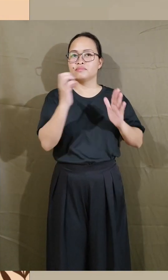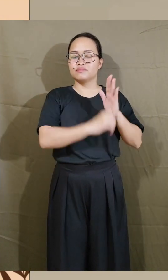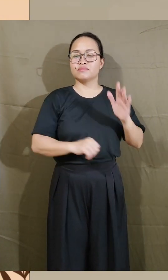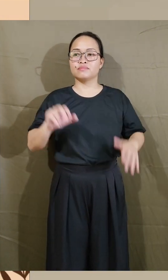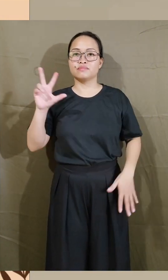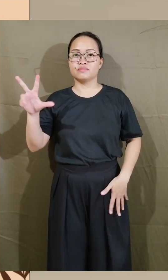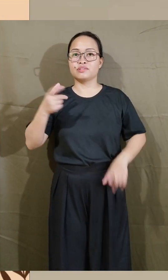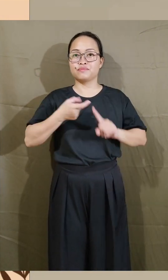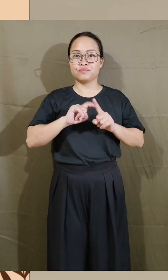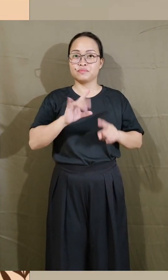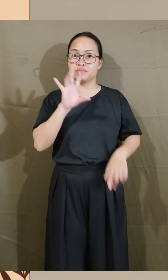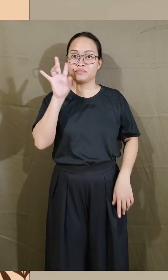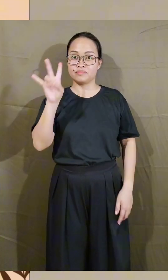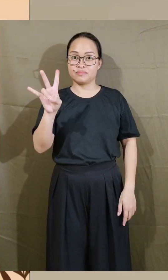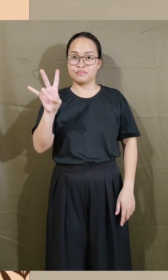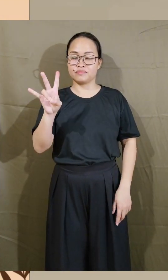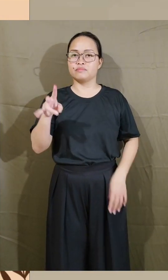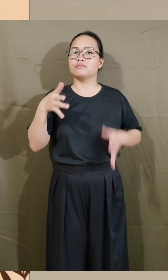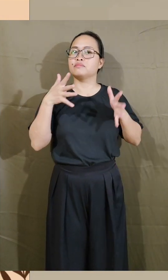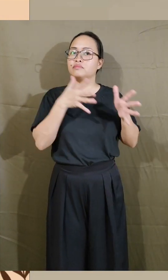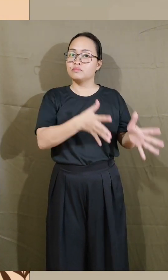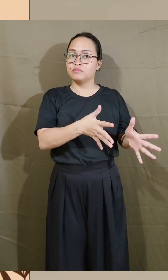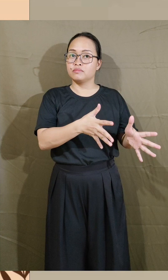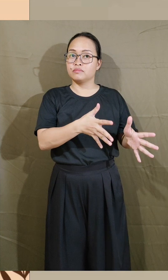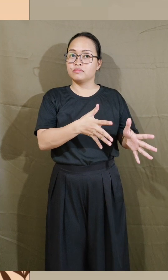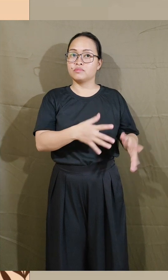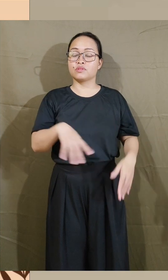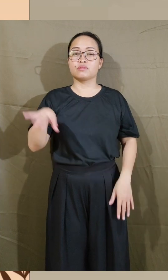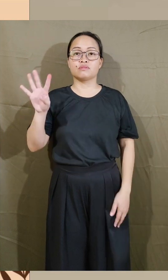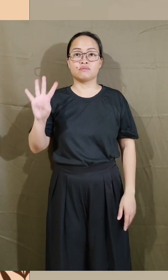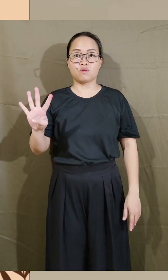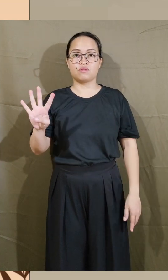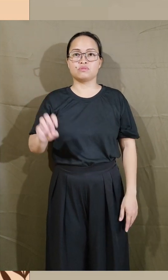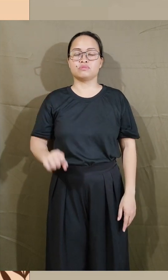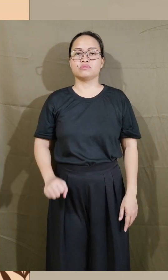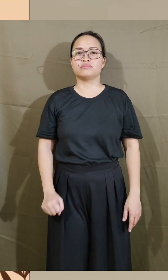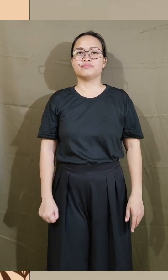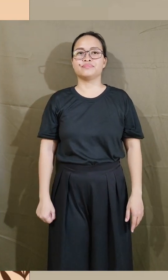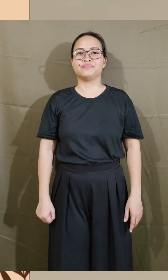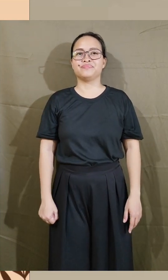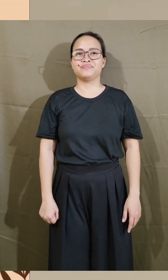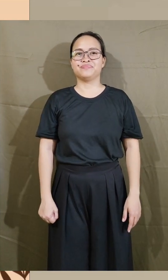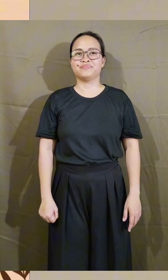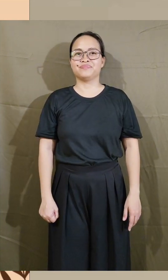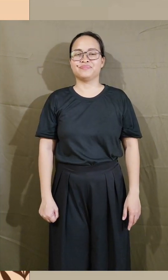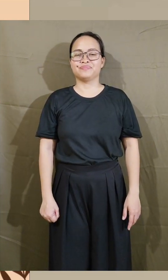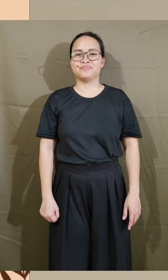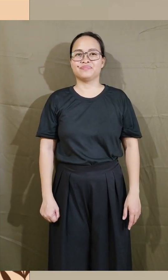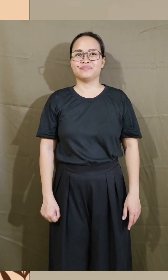7. Now we are left with 4.